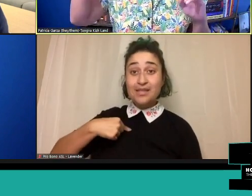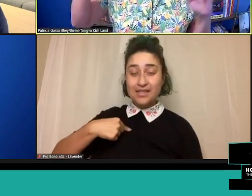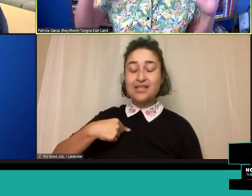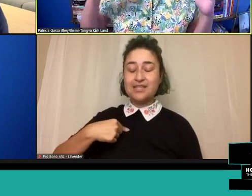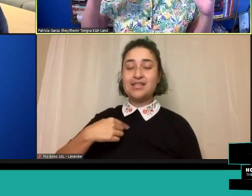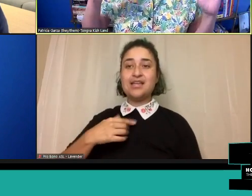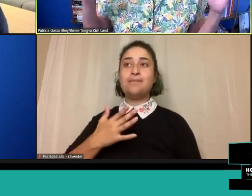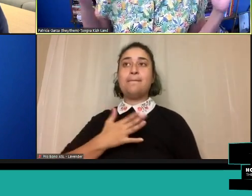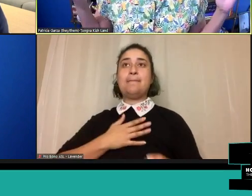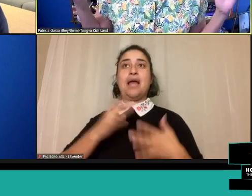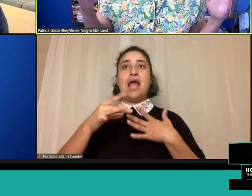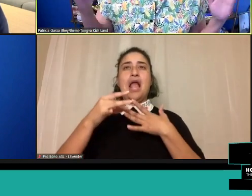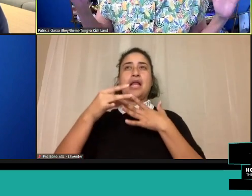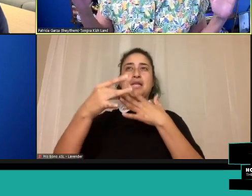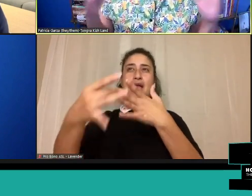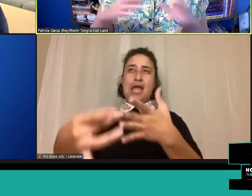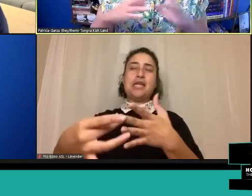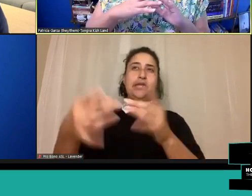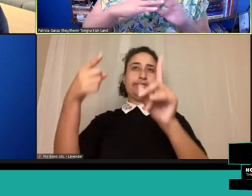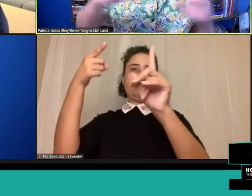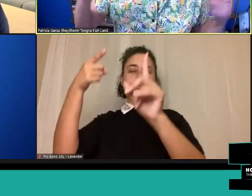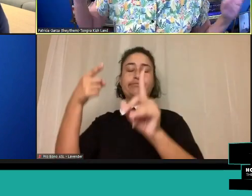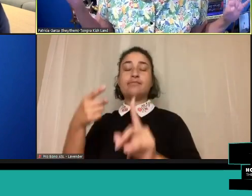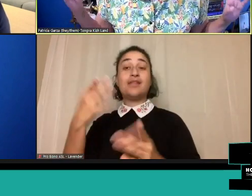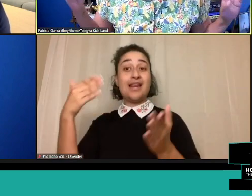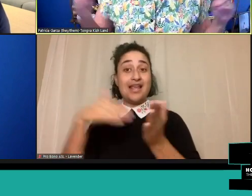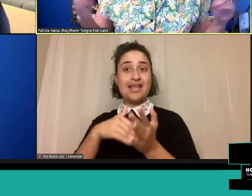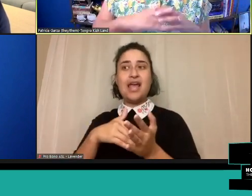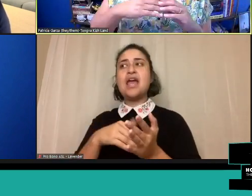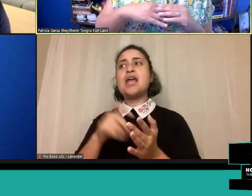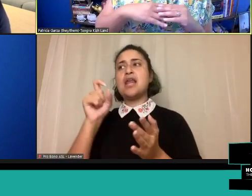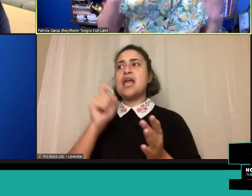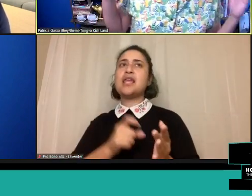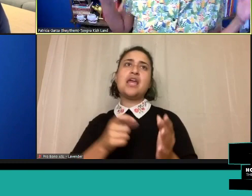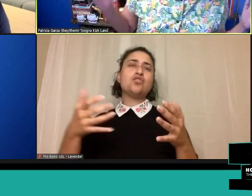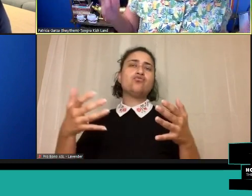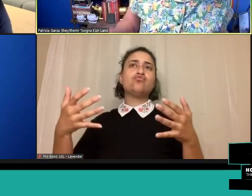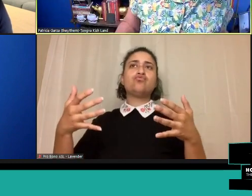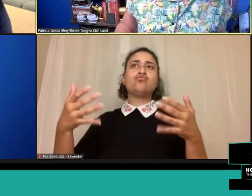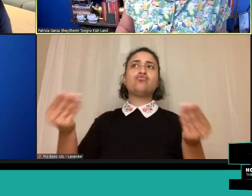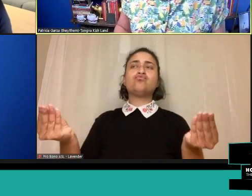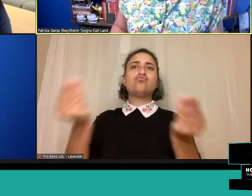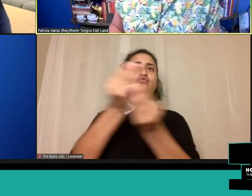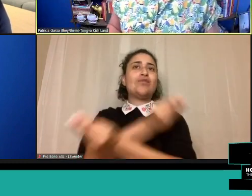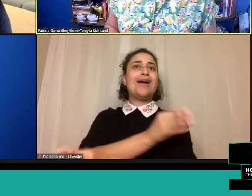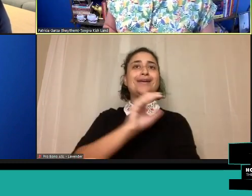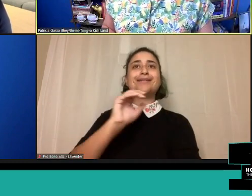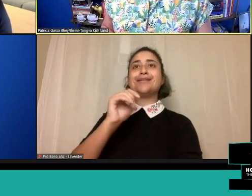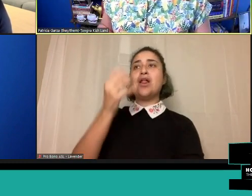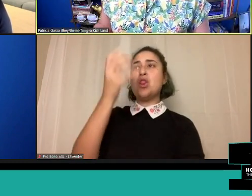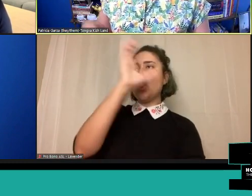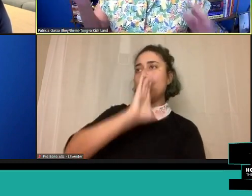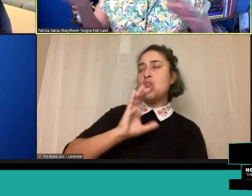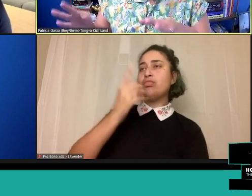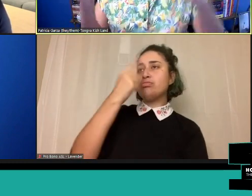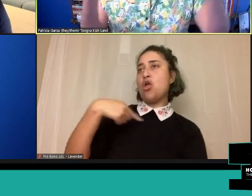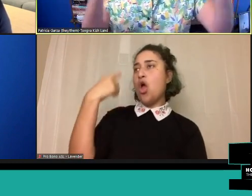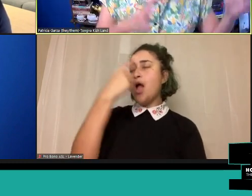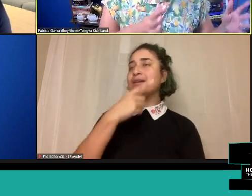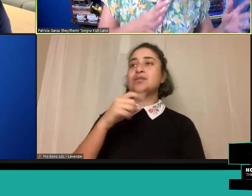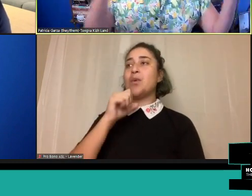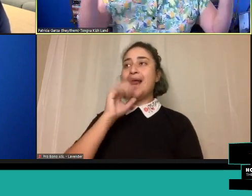principle, you know, and again, it can cross aesthetics. It can cross, and we're not talking about, you know,